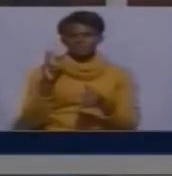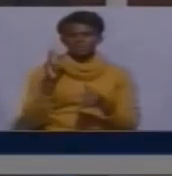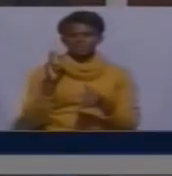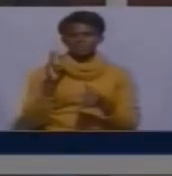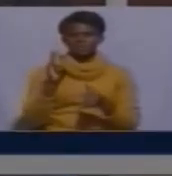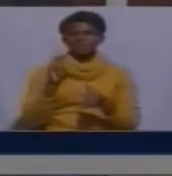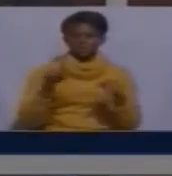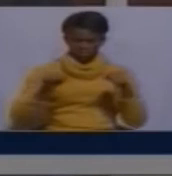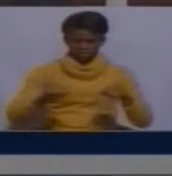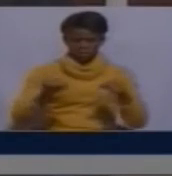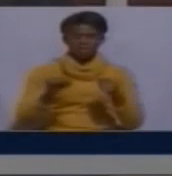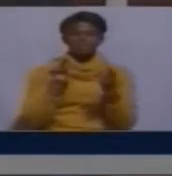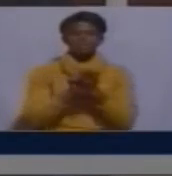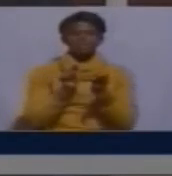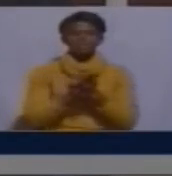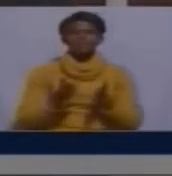born here in Lusaka.